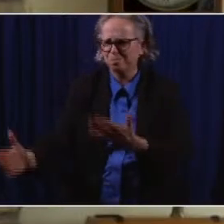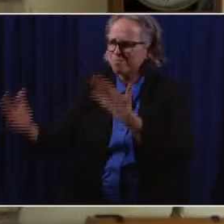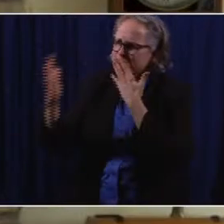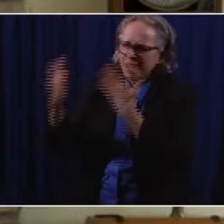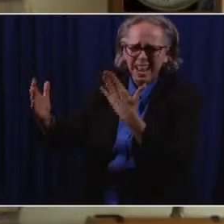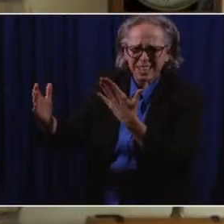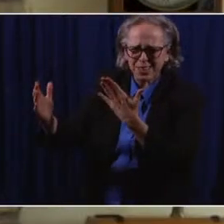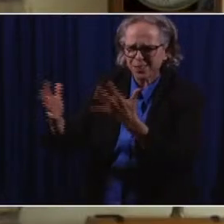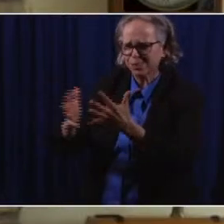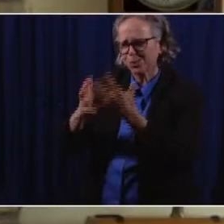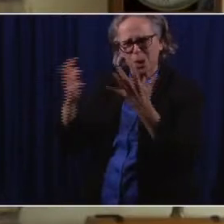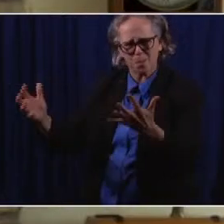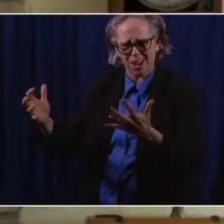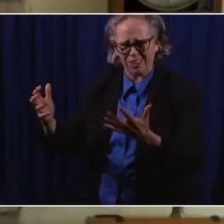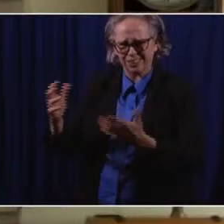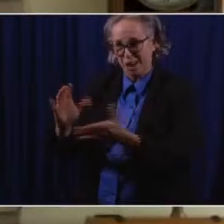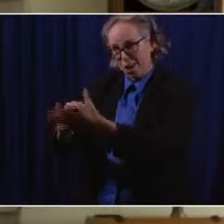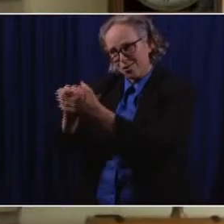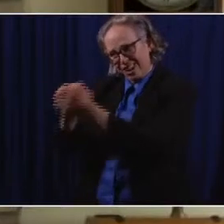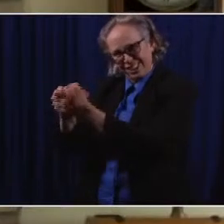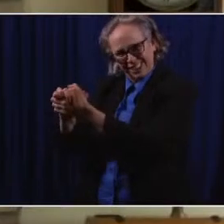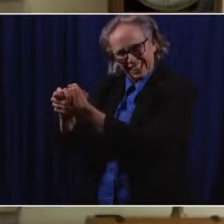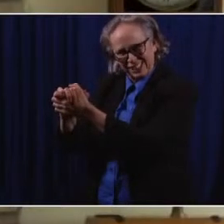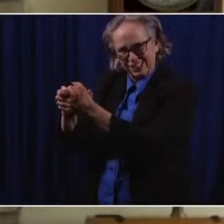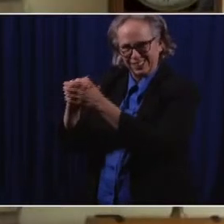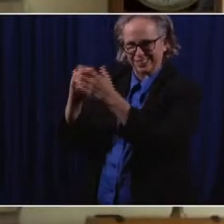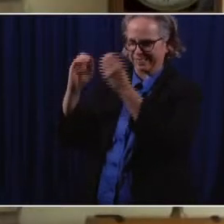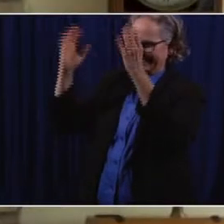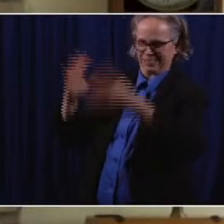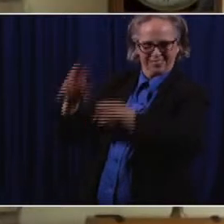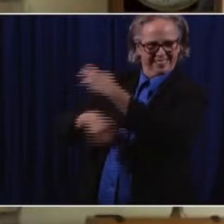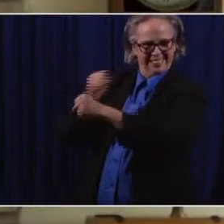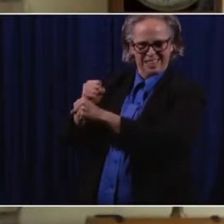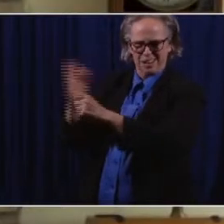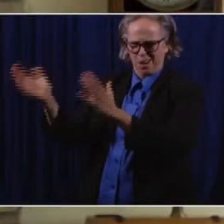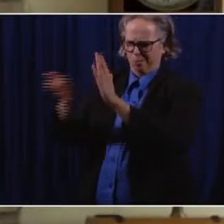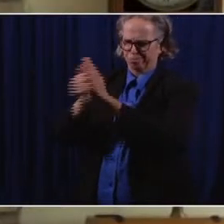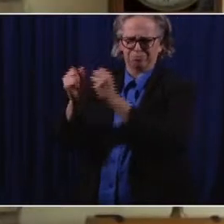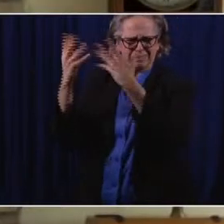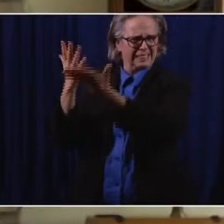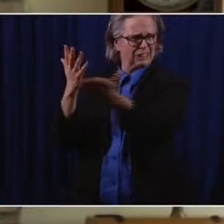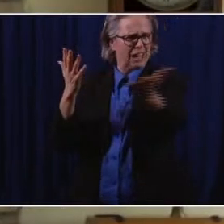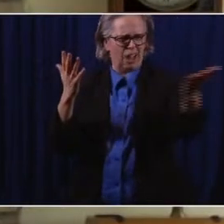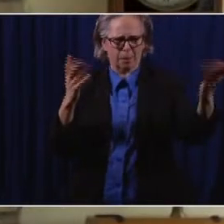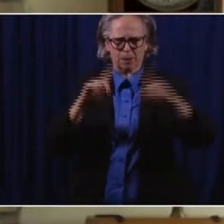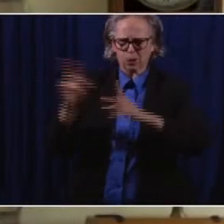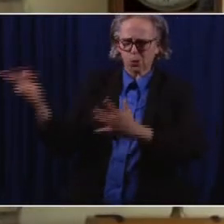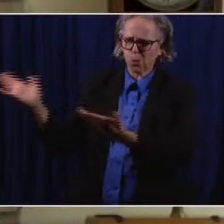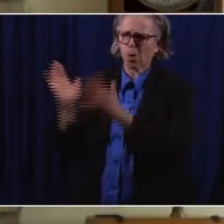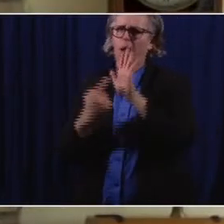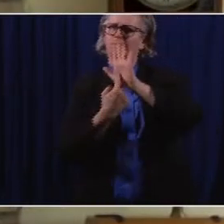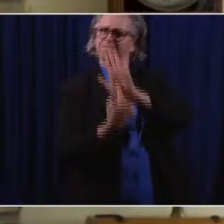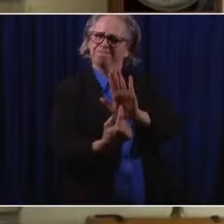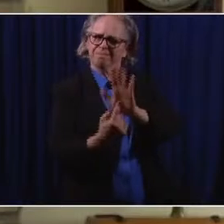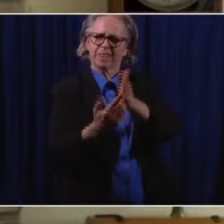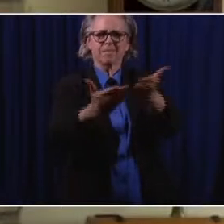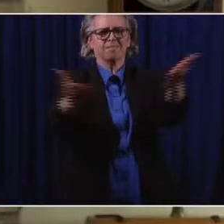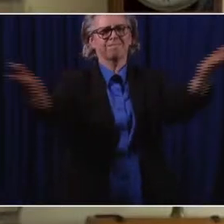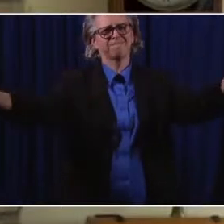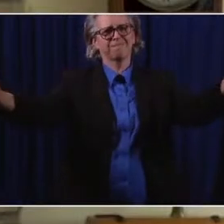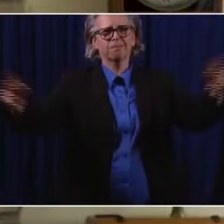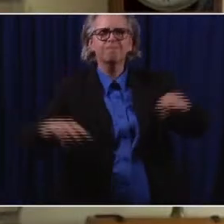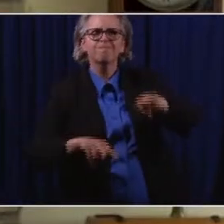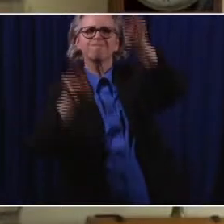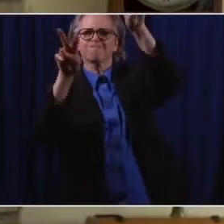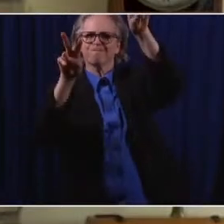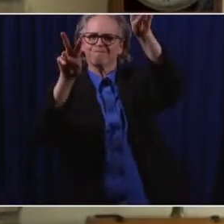and again, congratulations. There's so many good teachers out there, and you're kind of the symbol of all of those teachers who are making a difference